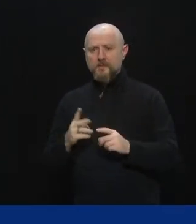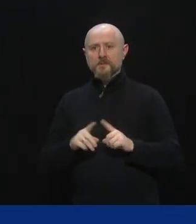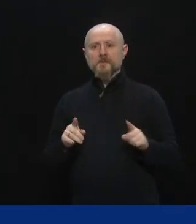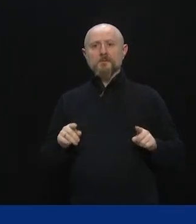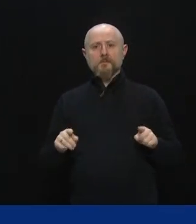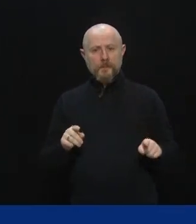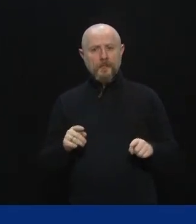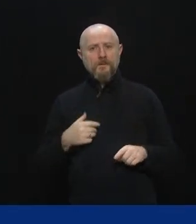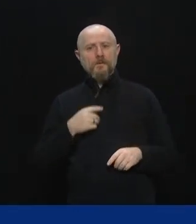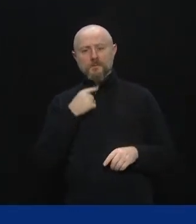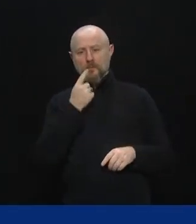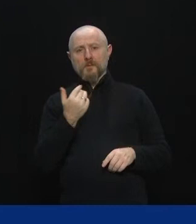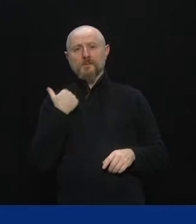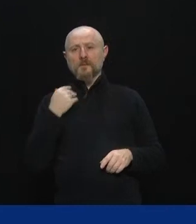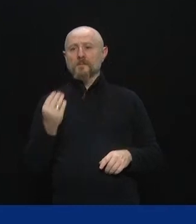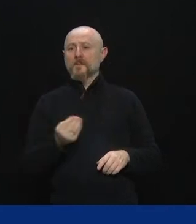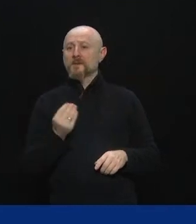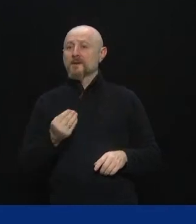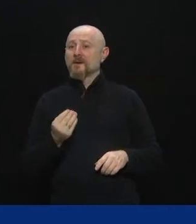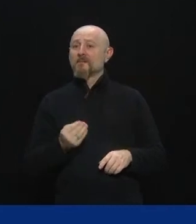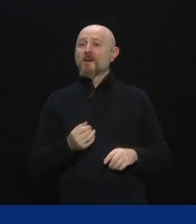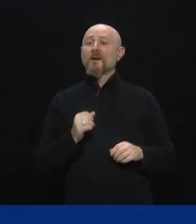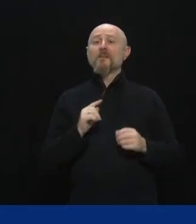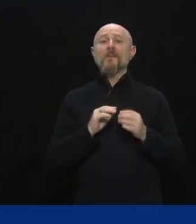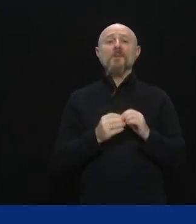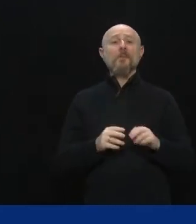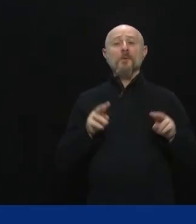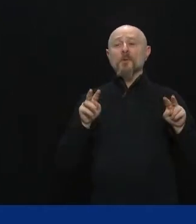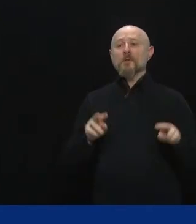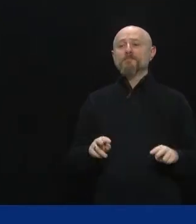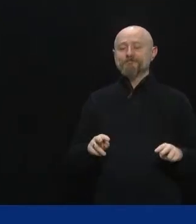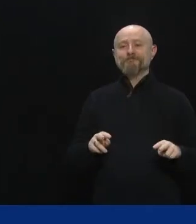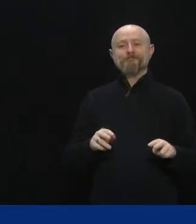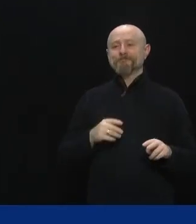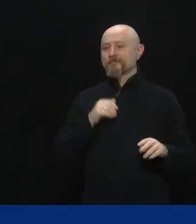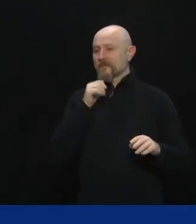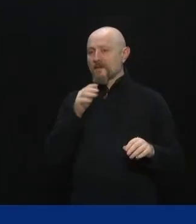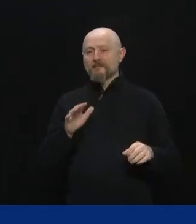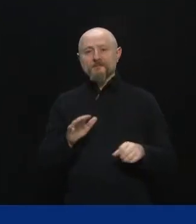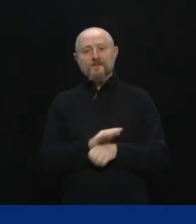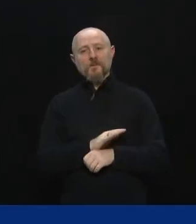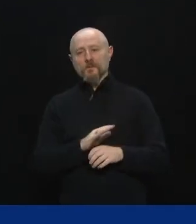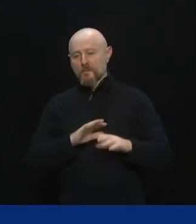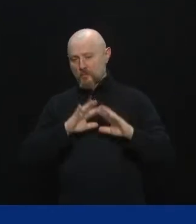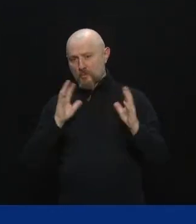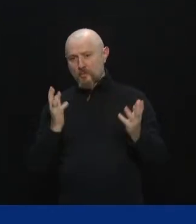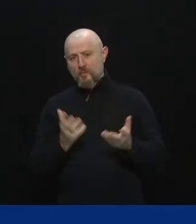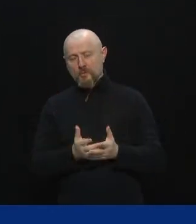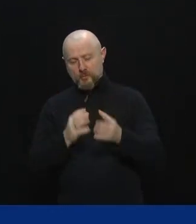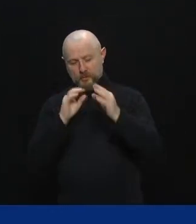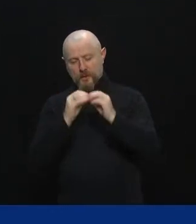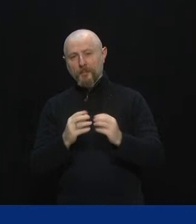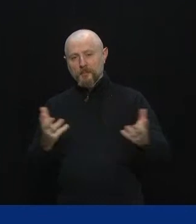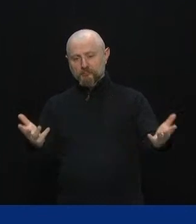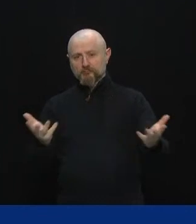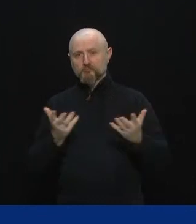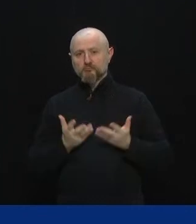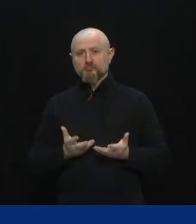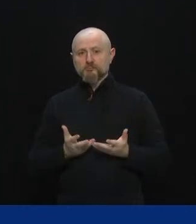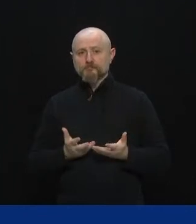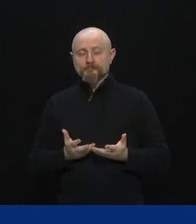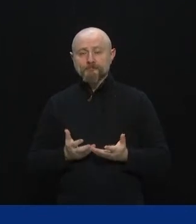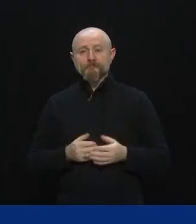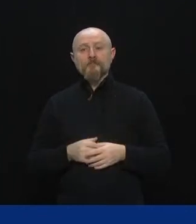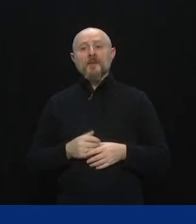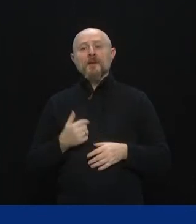that, and literally the numbers are early, because I wanted to get the information out as soon as we got it, and I have 2 days metric